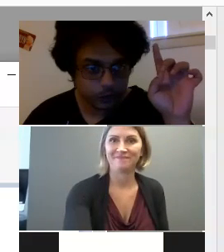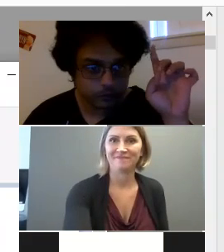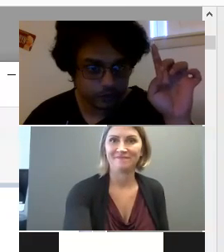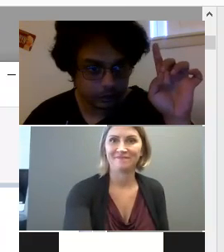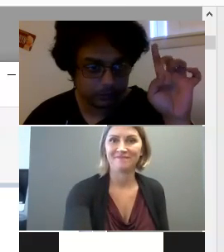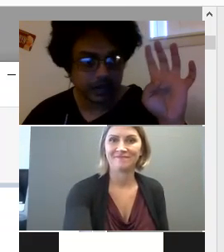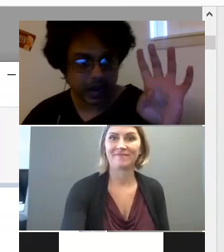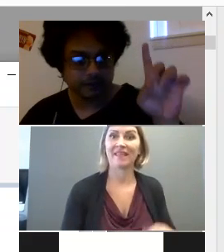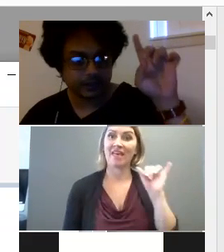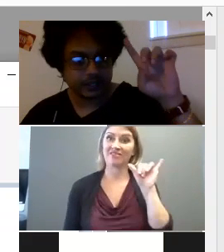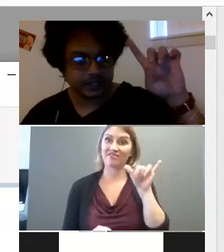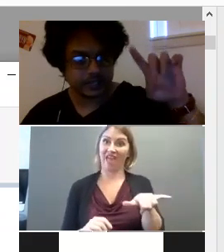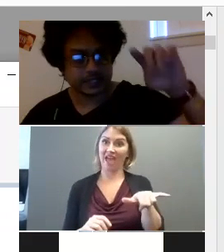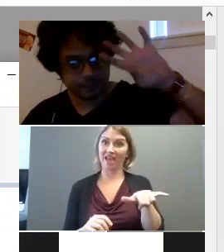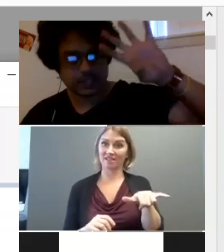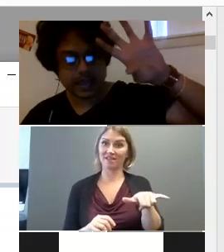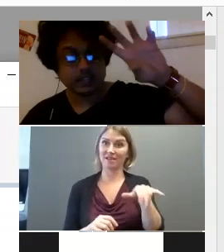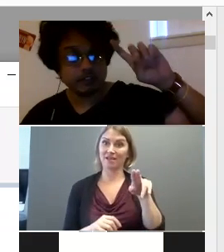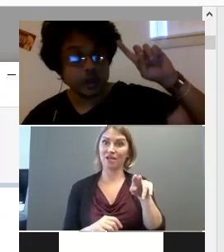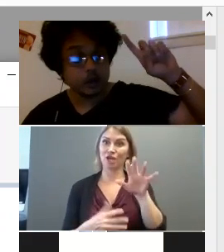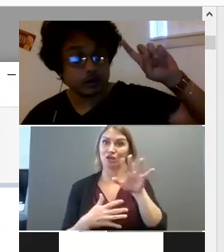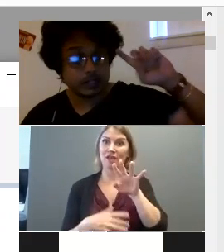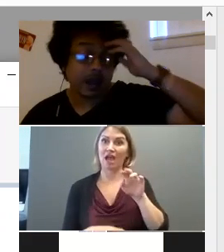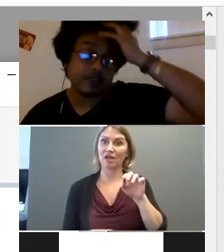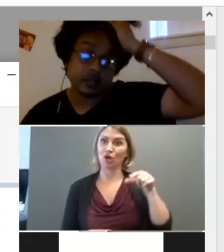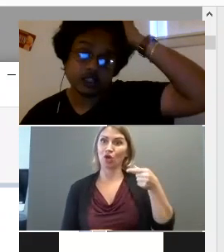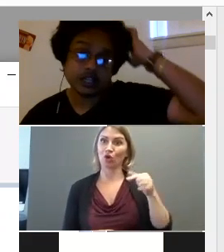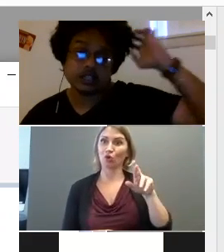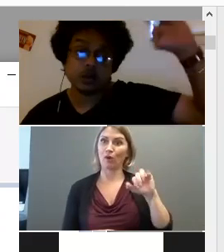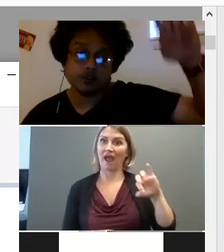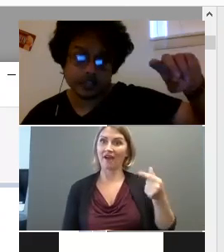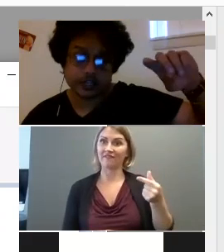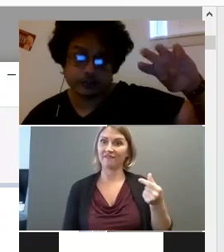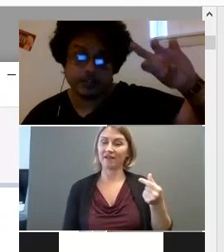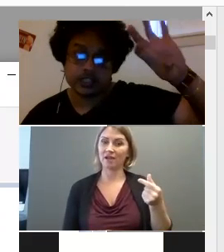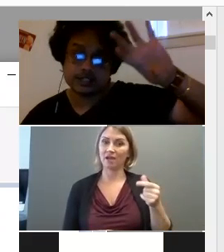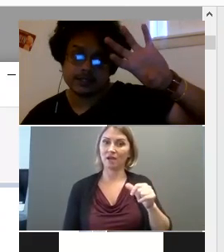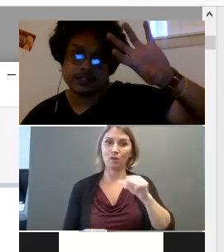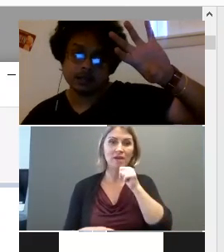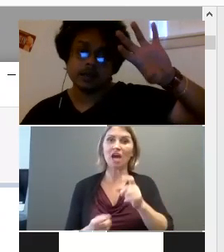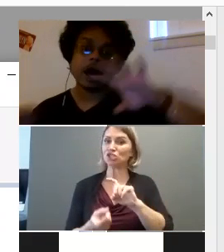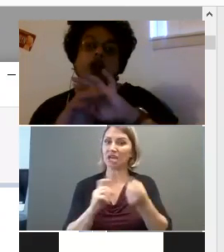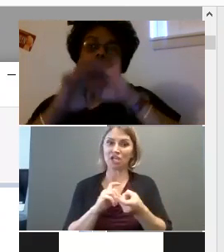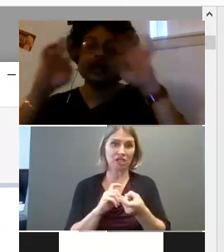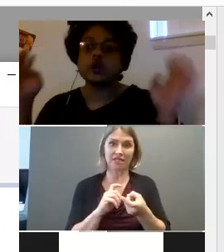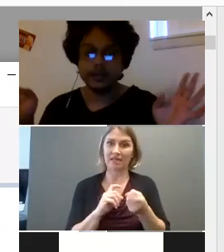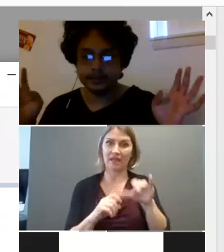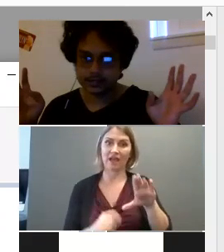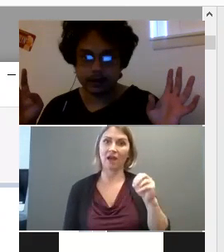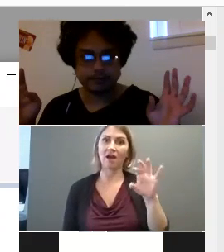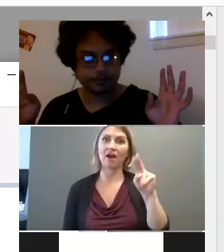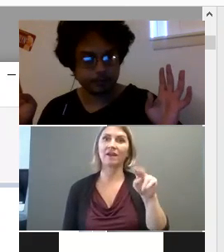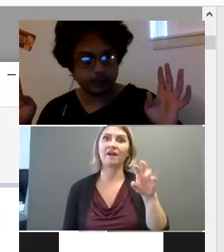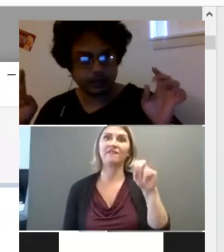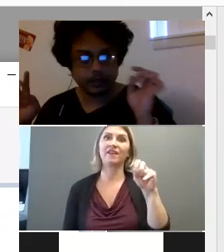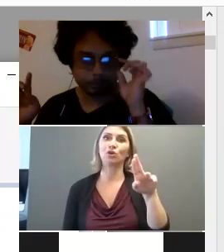this four node graph. Yes, we are not, Taha, we are not changing the configuration. We are just changing how we are drawing